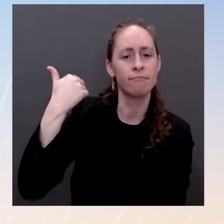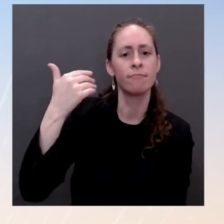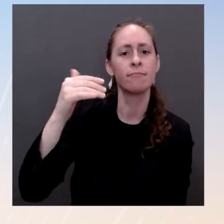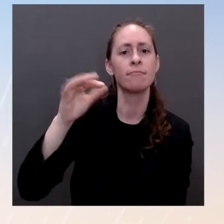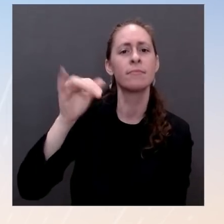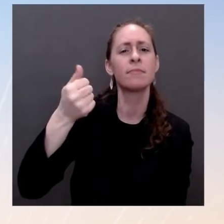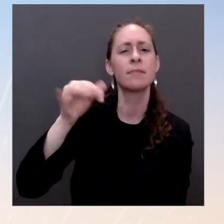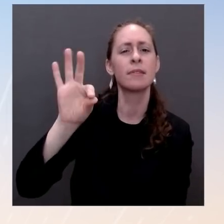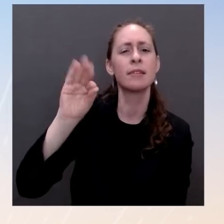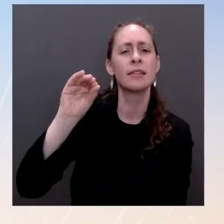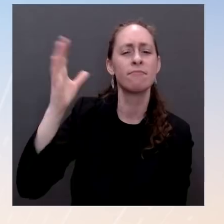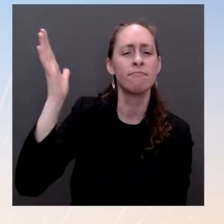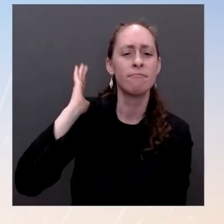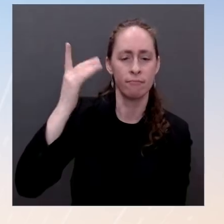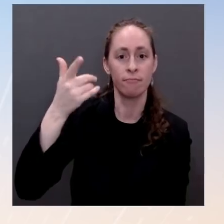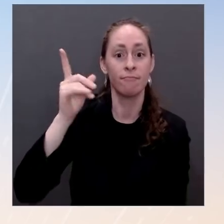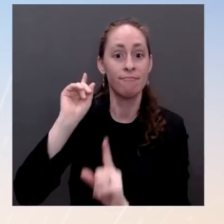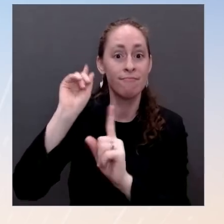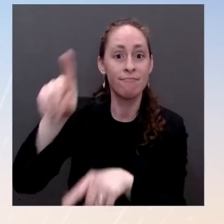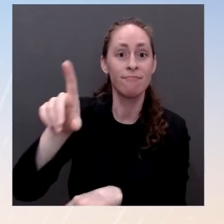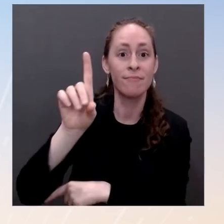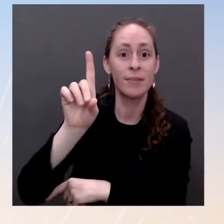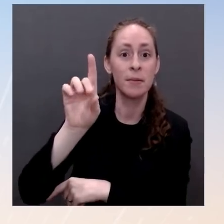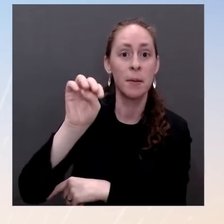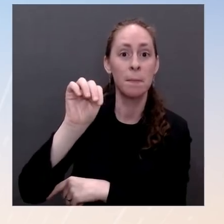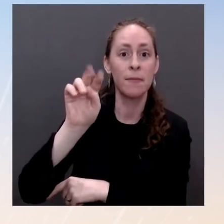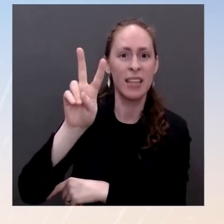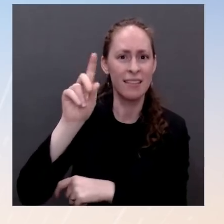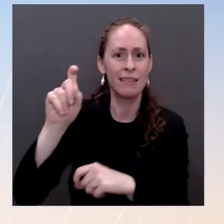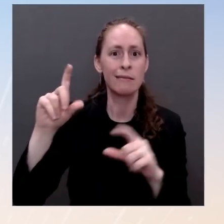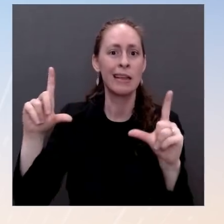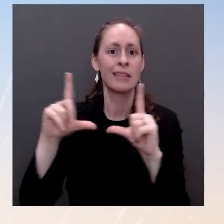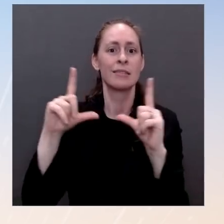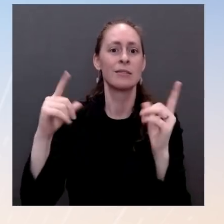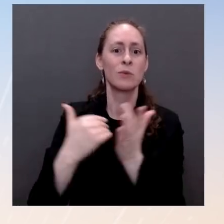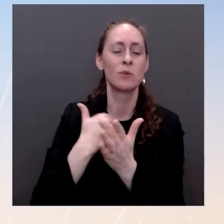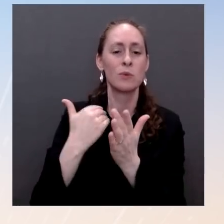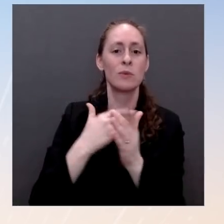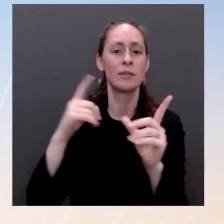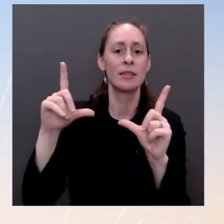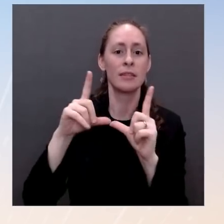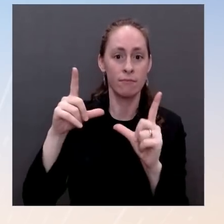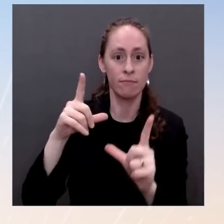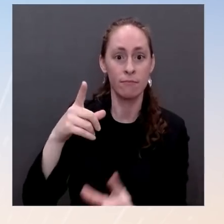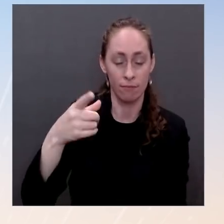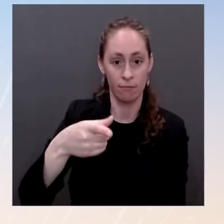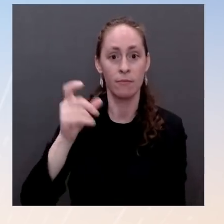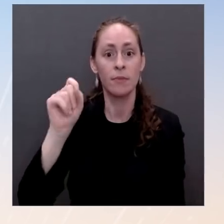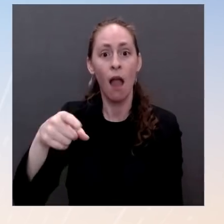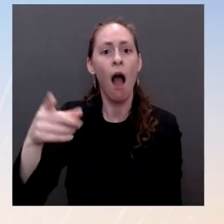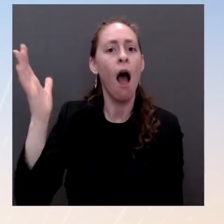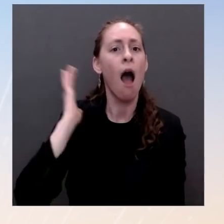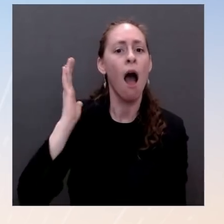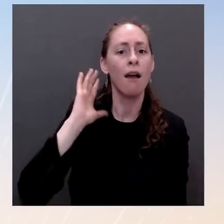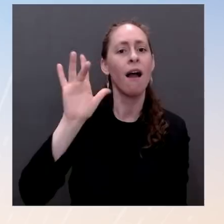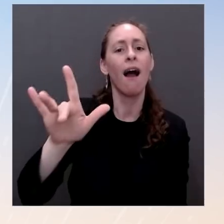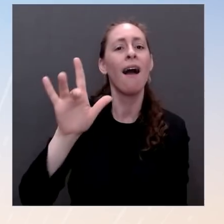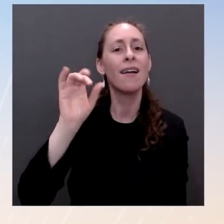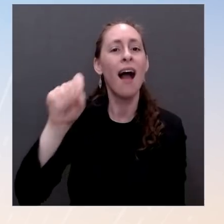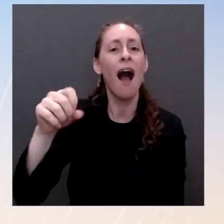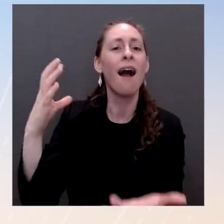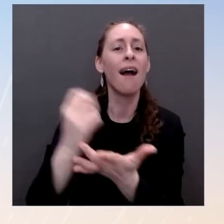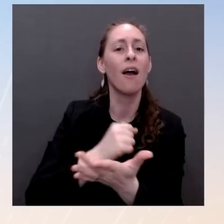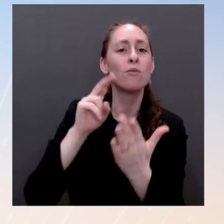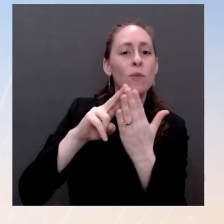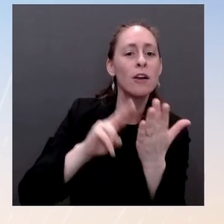know, stuff like that. But let me see if we can get you something and anyone else who's interested after the briefing. Okay, we'll do one more and then we'll wrap it up. Go ahead. Thank you so much. One